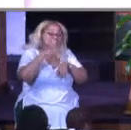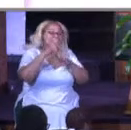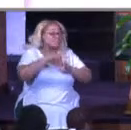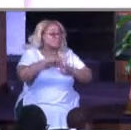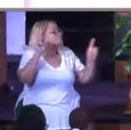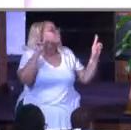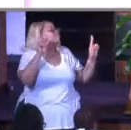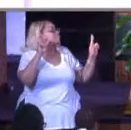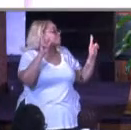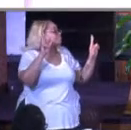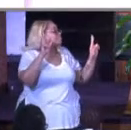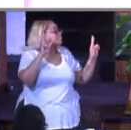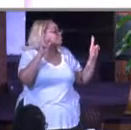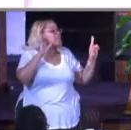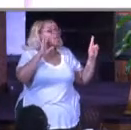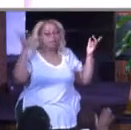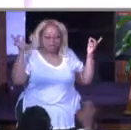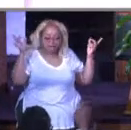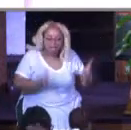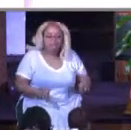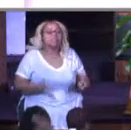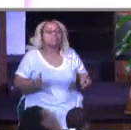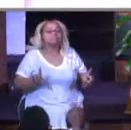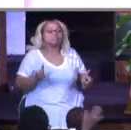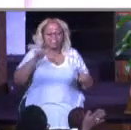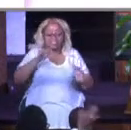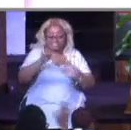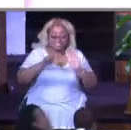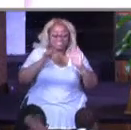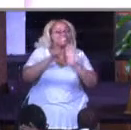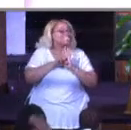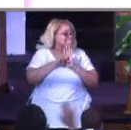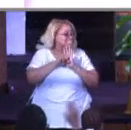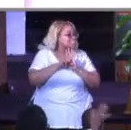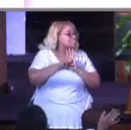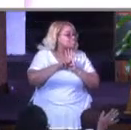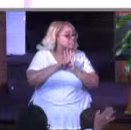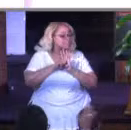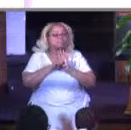It's just a matter of time. It's going to happen in this season.